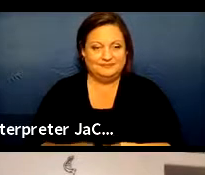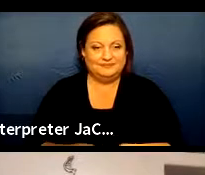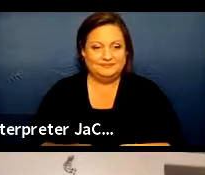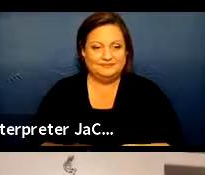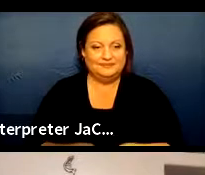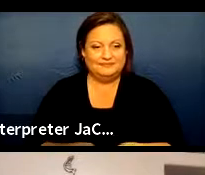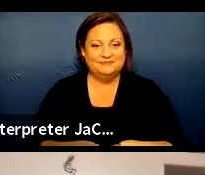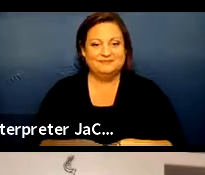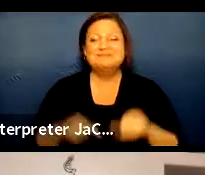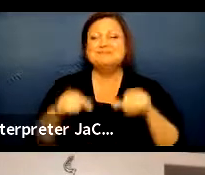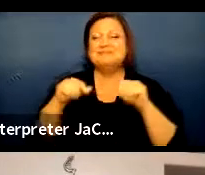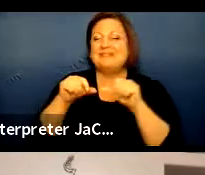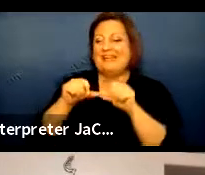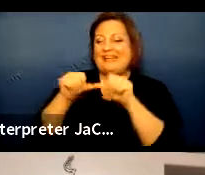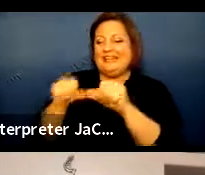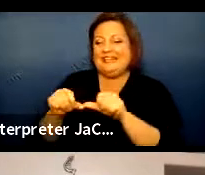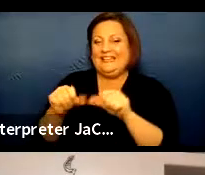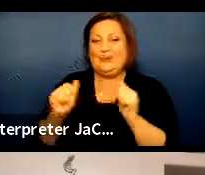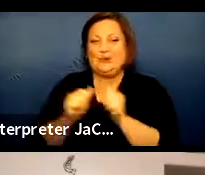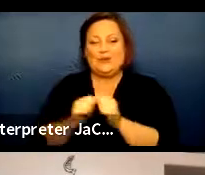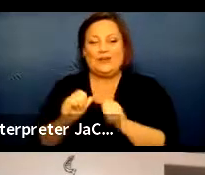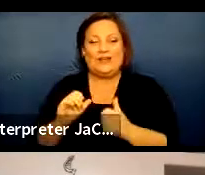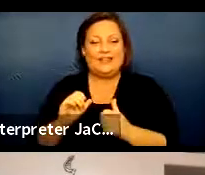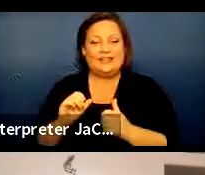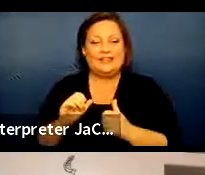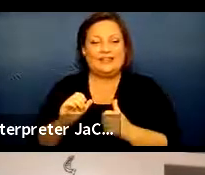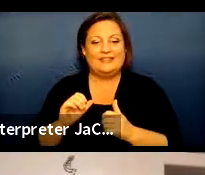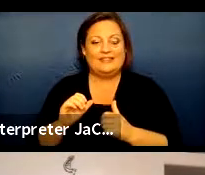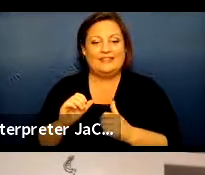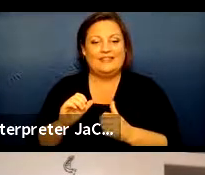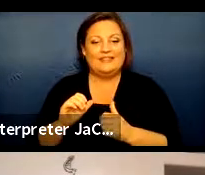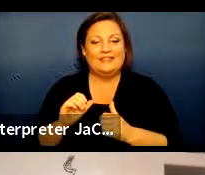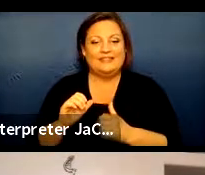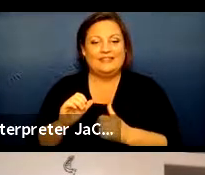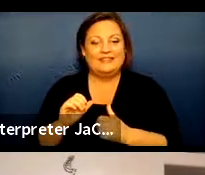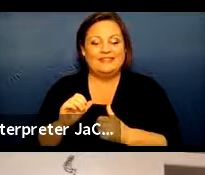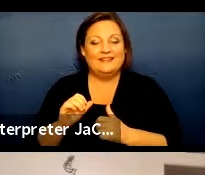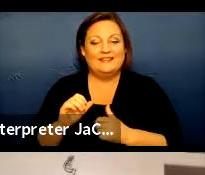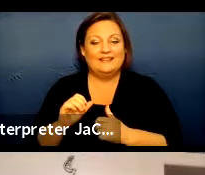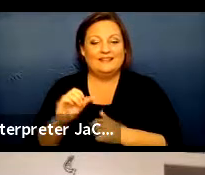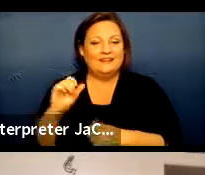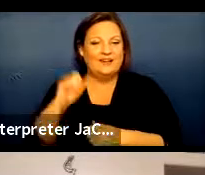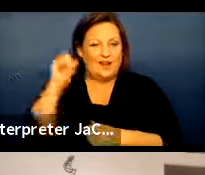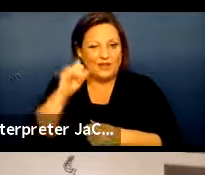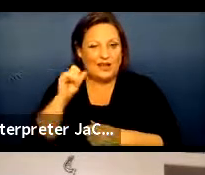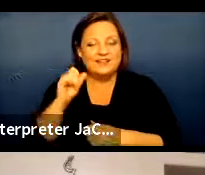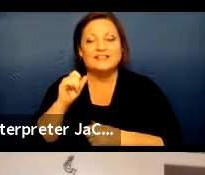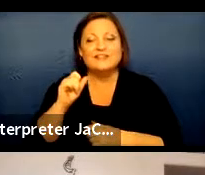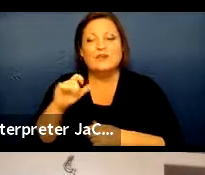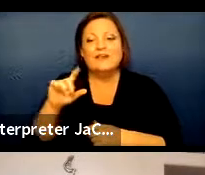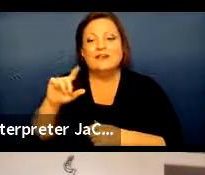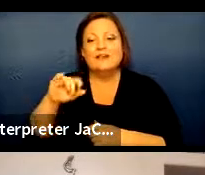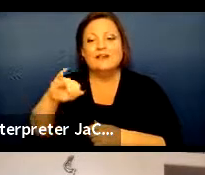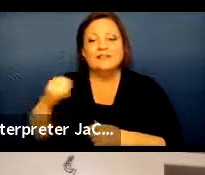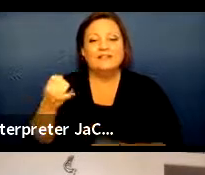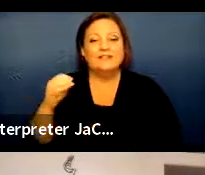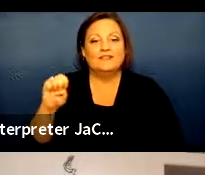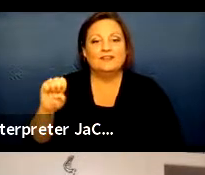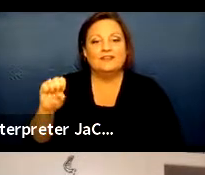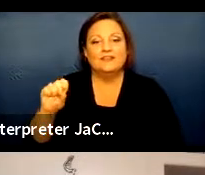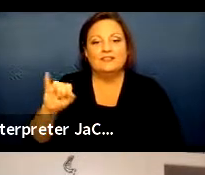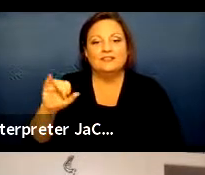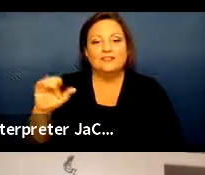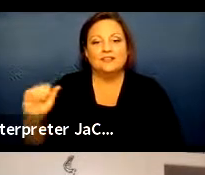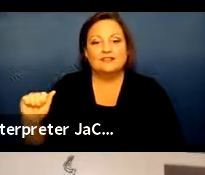Okay, continuing with our recipients of the AD, we have Jessica Bishop. Jessica